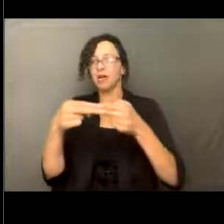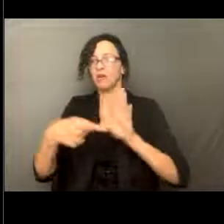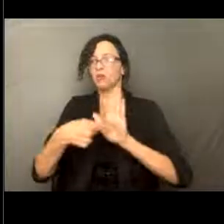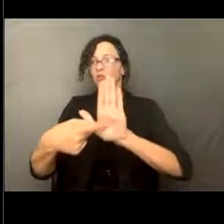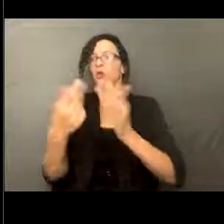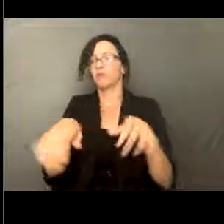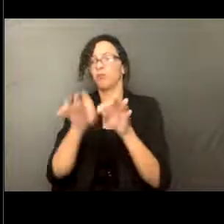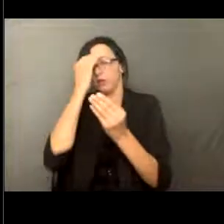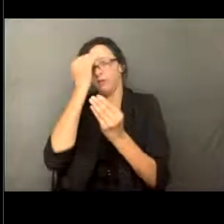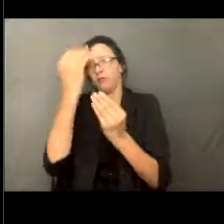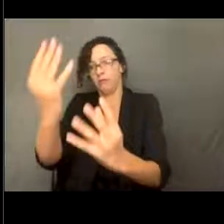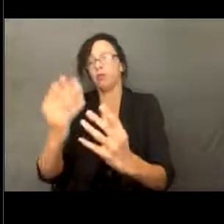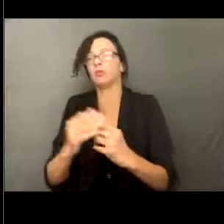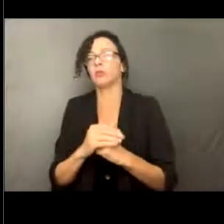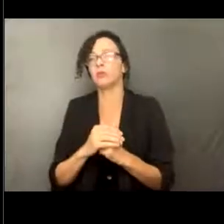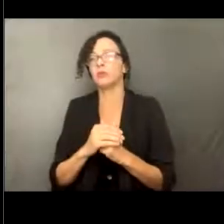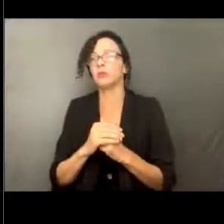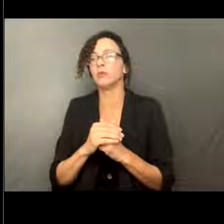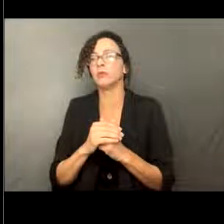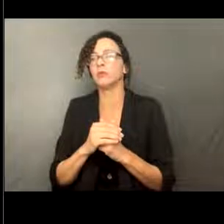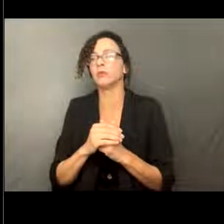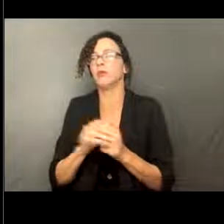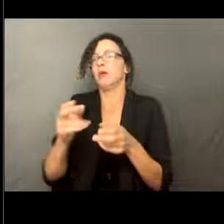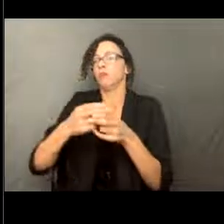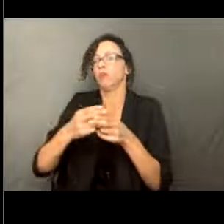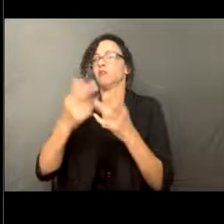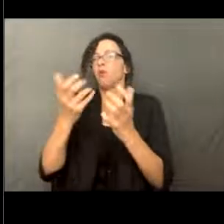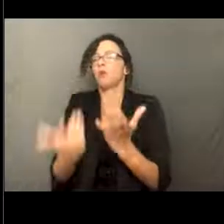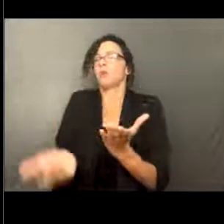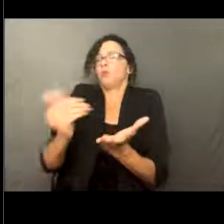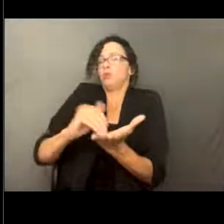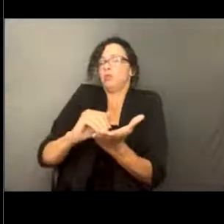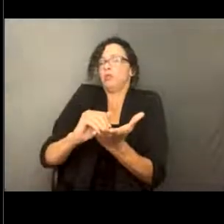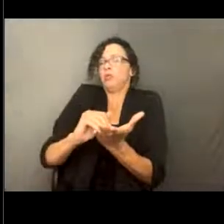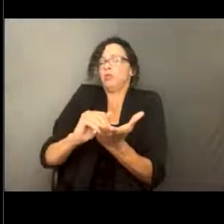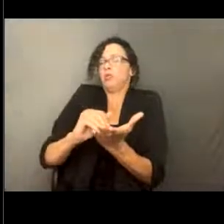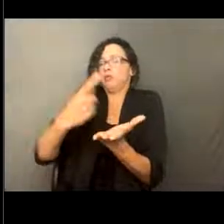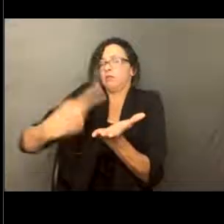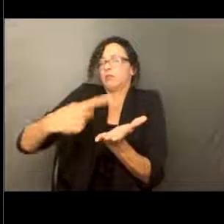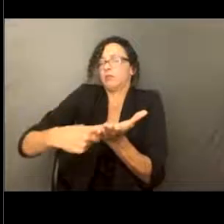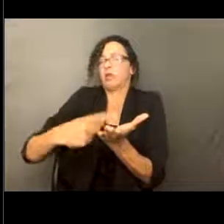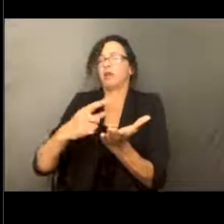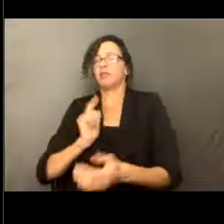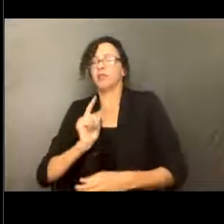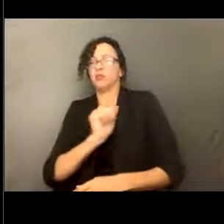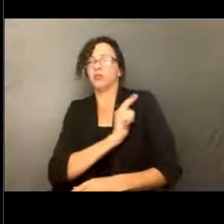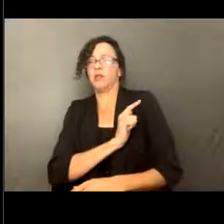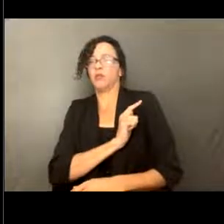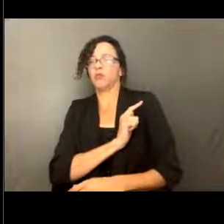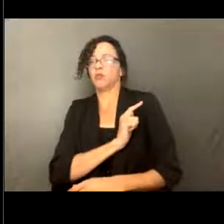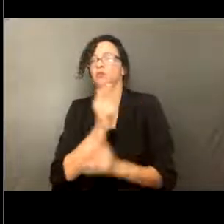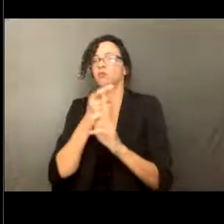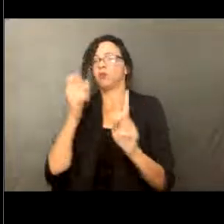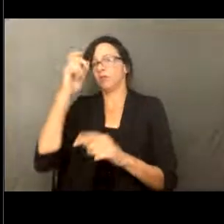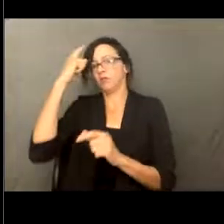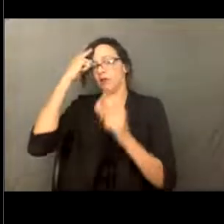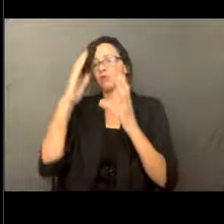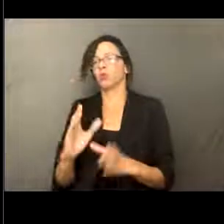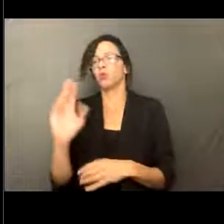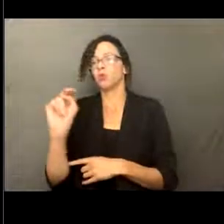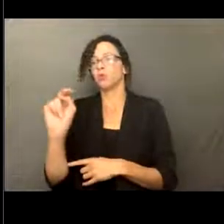Briefly, I'd like to just revisit some legislation signed by Governor Newsom last month that provides greater flexibility in setting